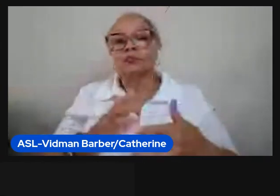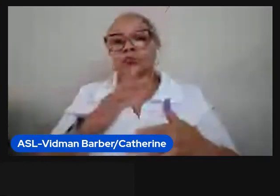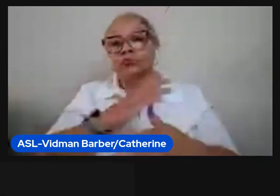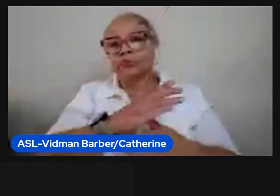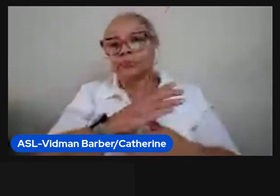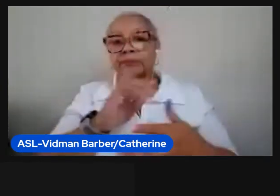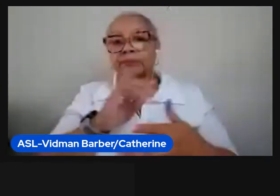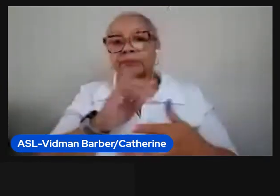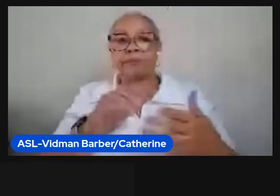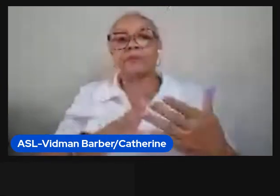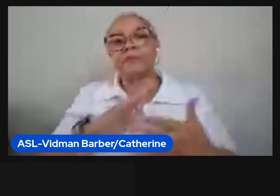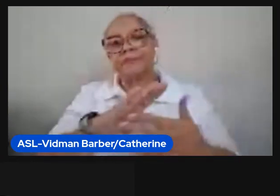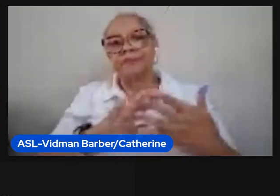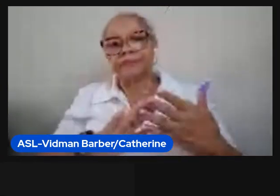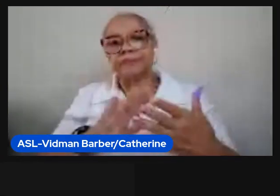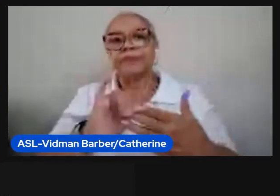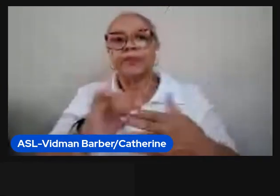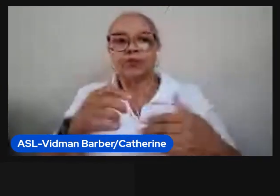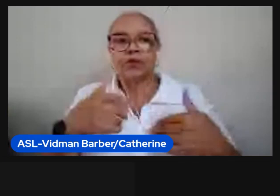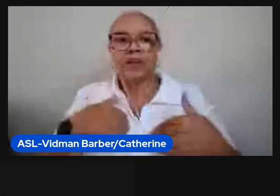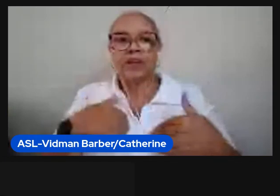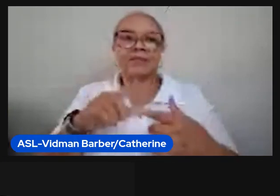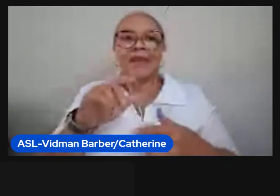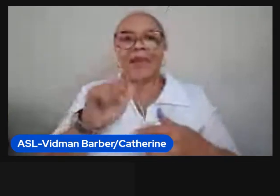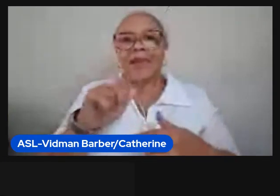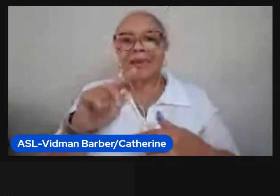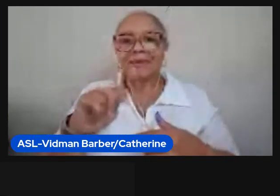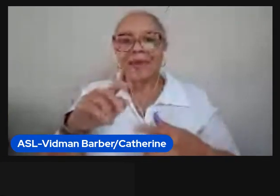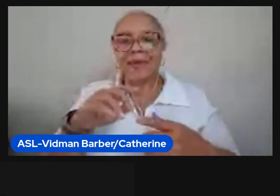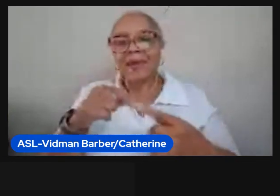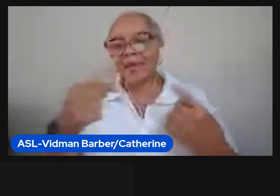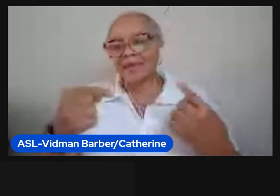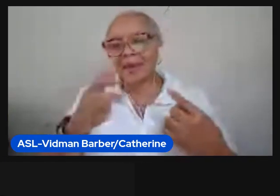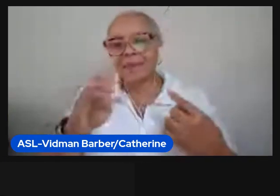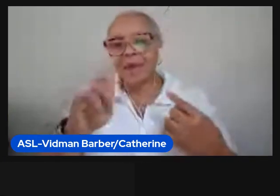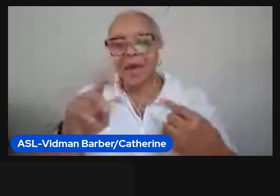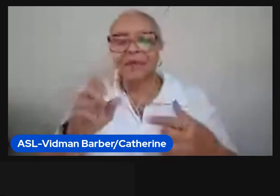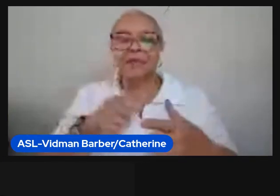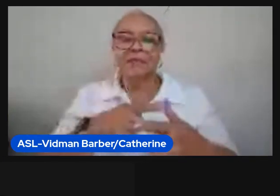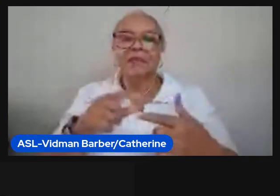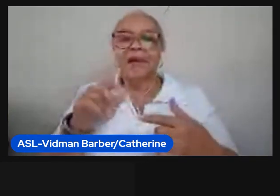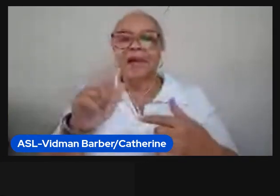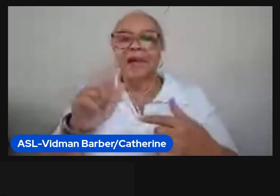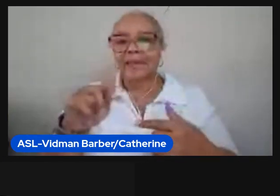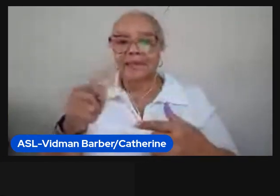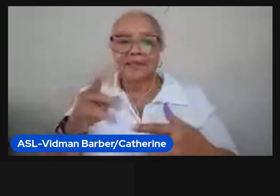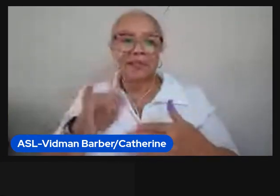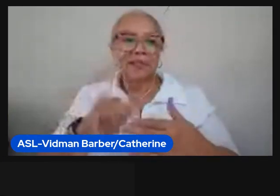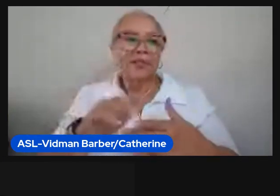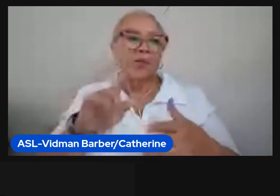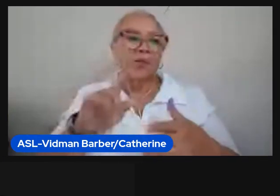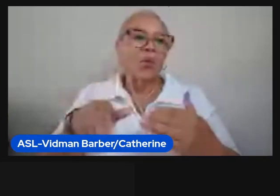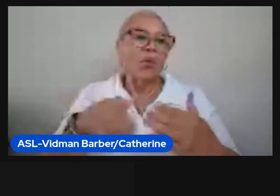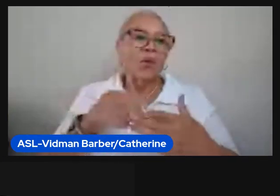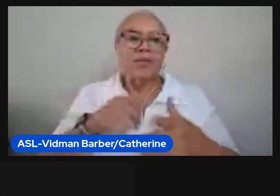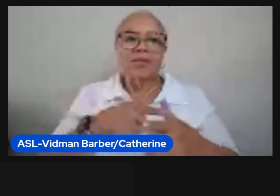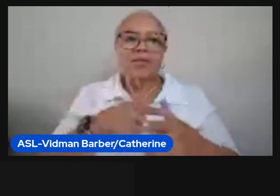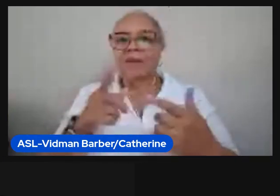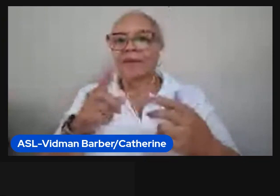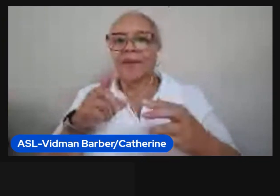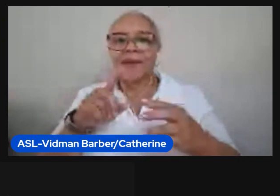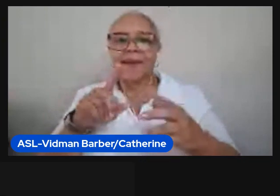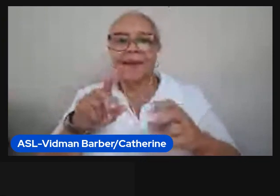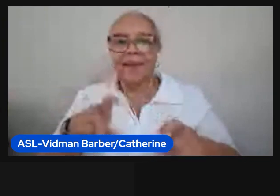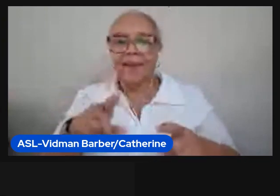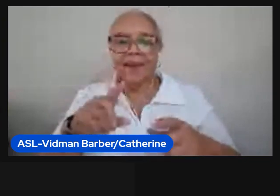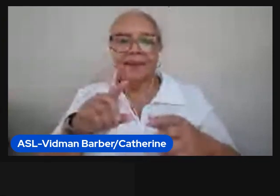or if it's an antibody or antigen test, cross-react with the assay that you have, to ensure that